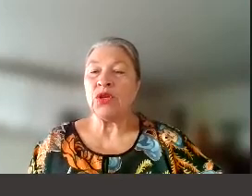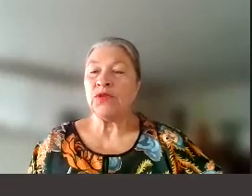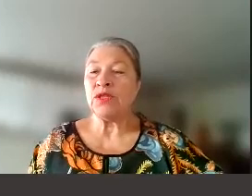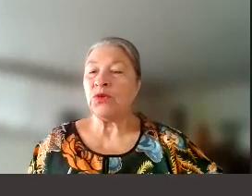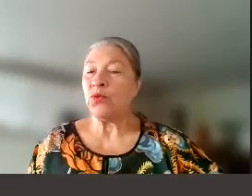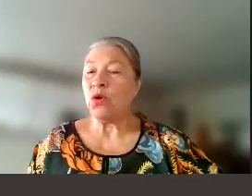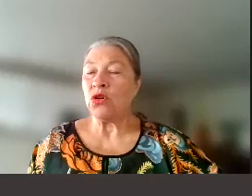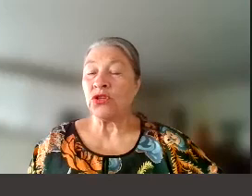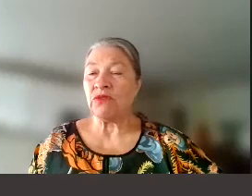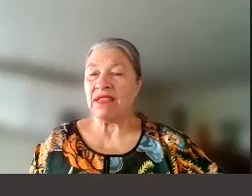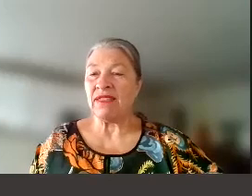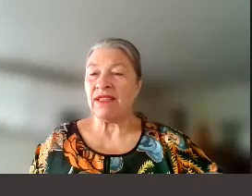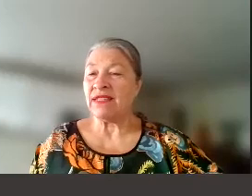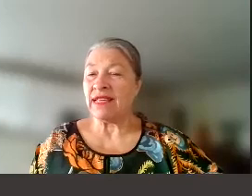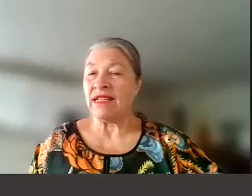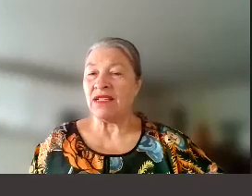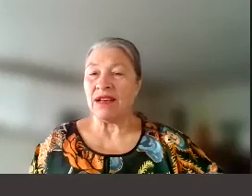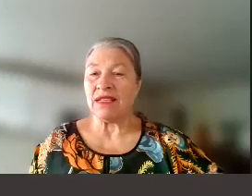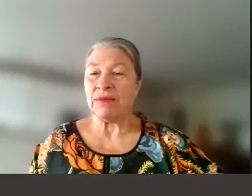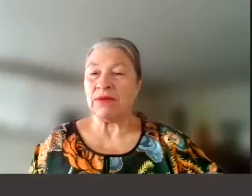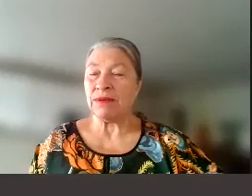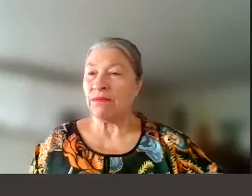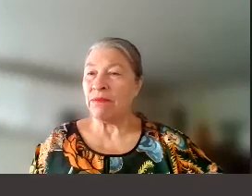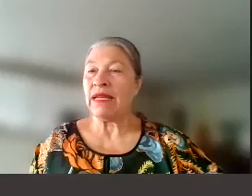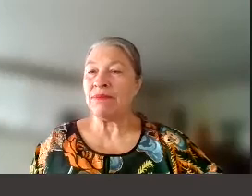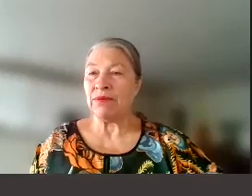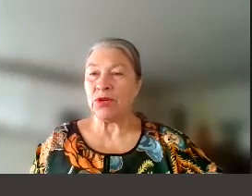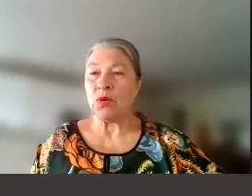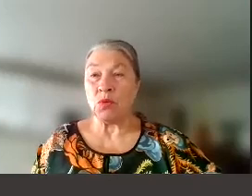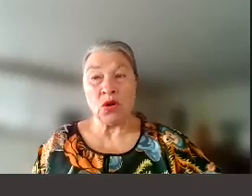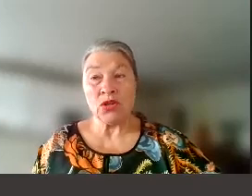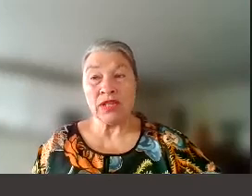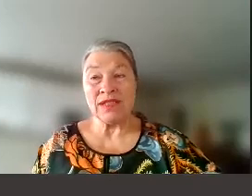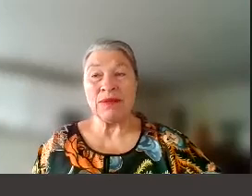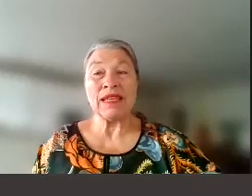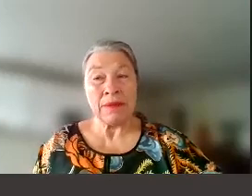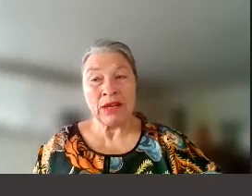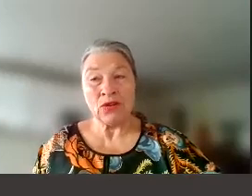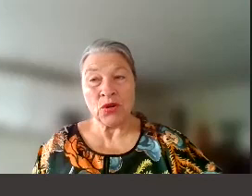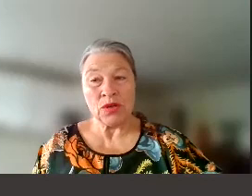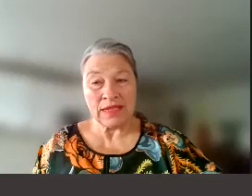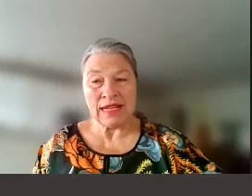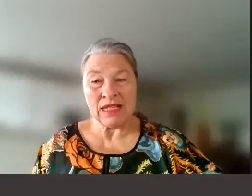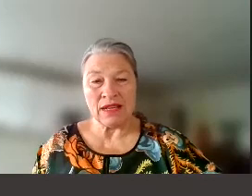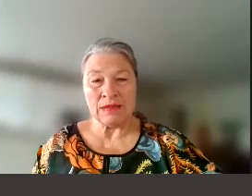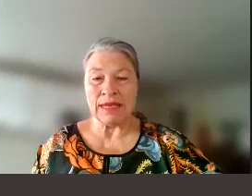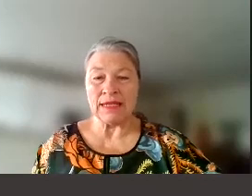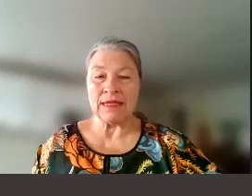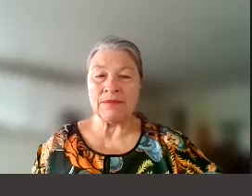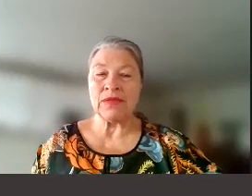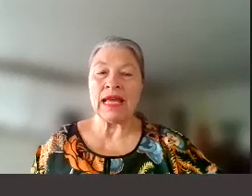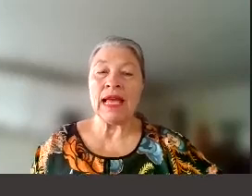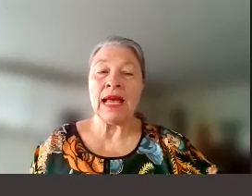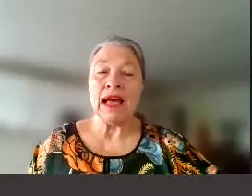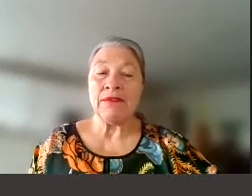example, use the word wash rather than sanitize, because many people know what wash is, but they may not know what sanitize